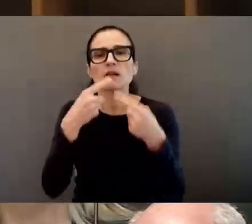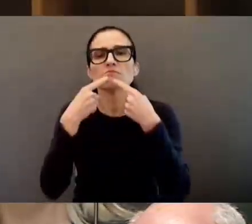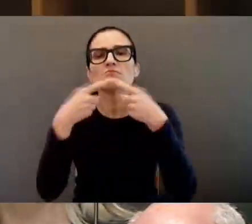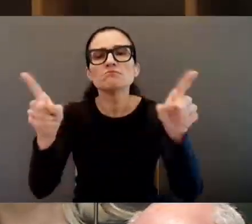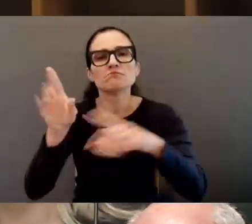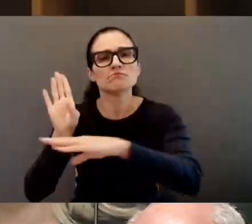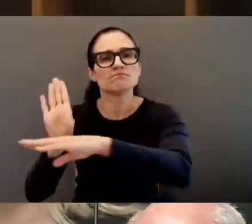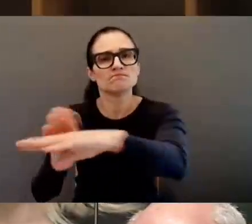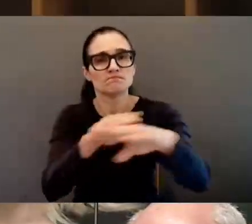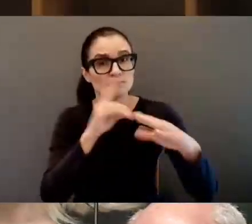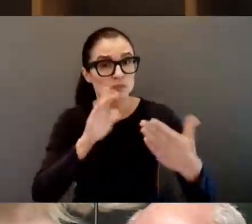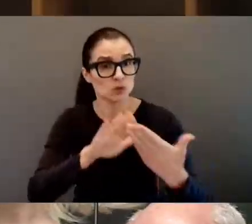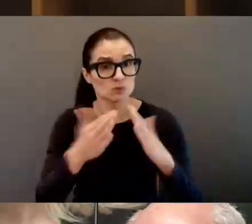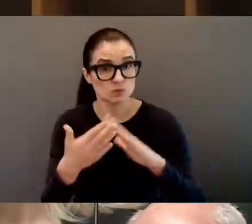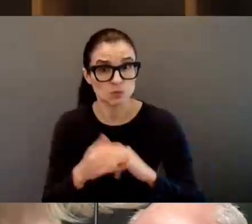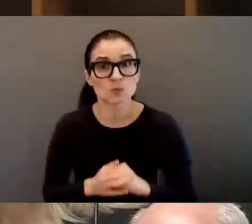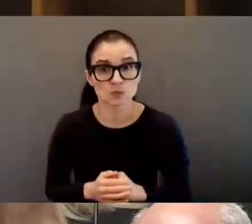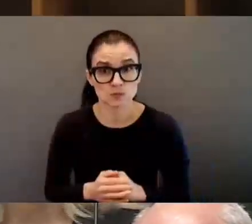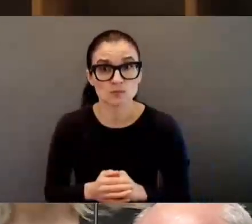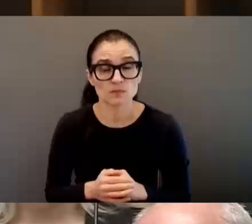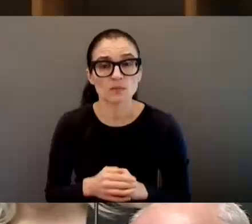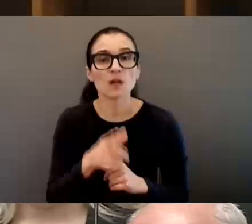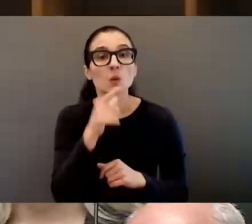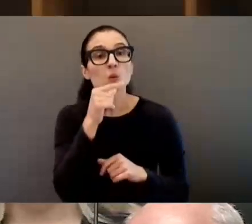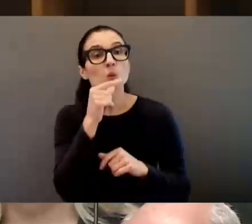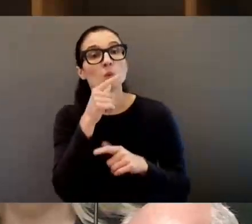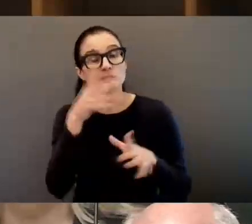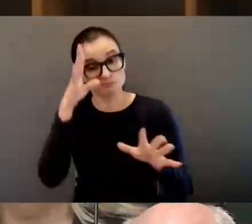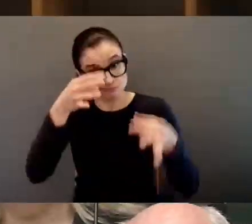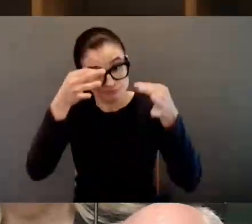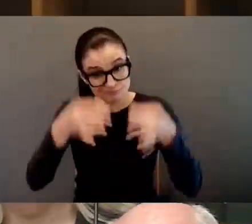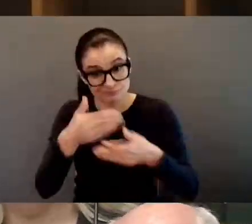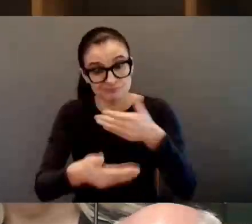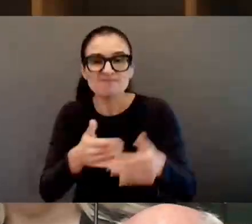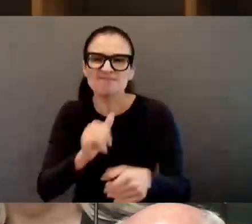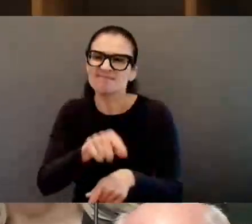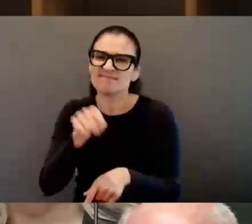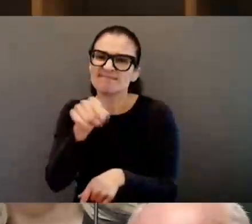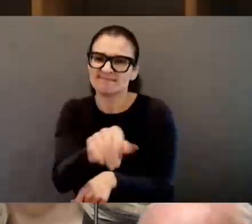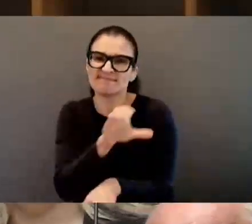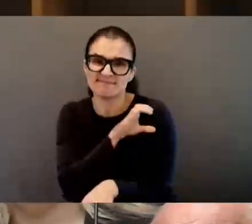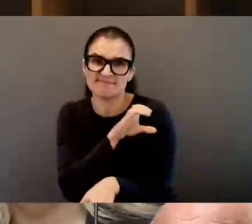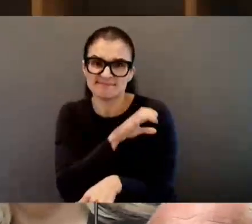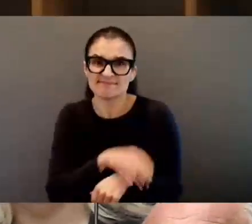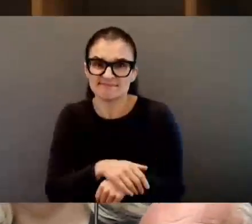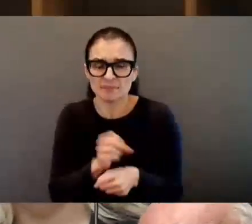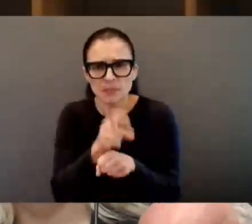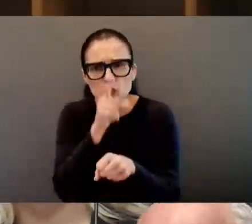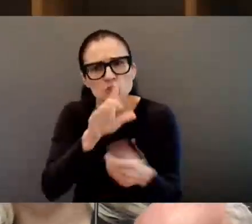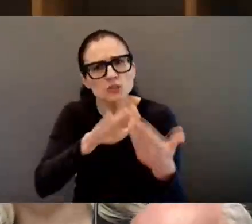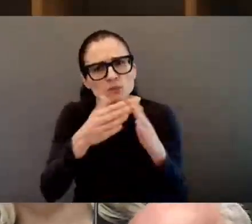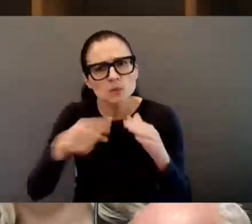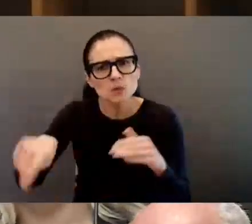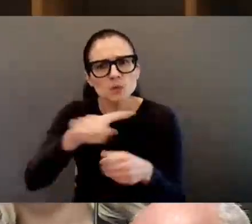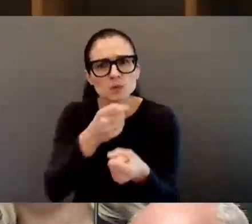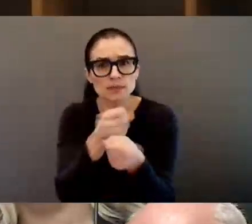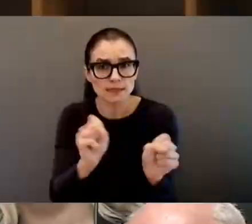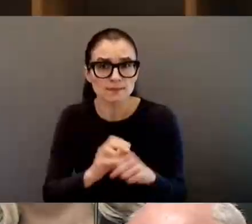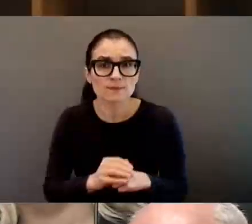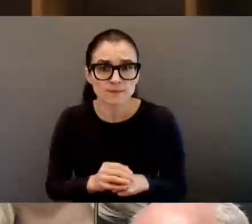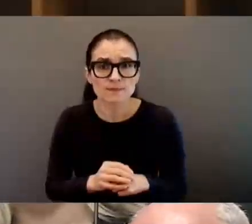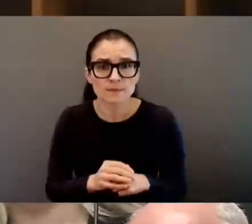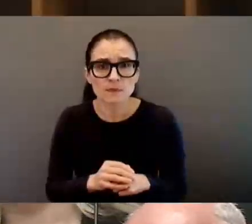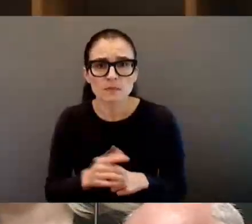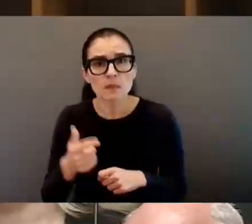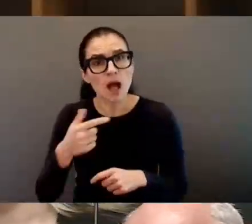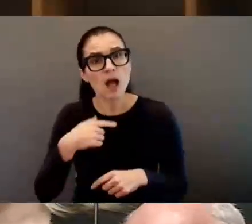are safe. And it's certainly every time there's an issue like this raised, we take it with the utmost seriousness, and I know that my colleague